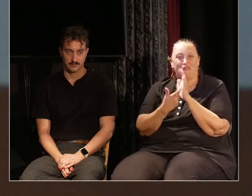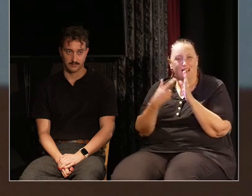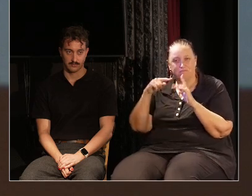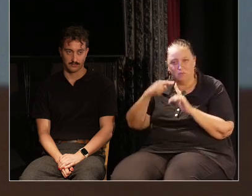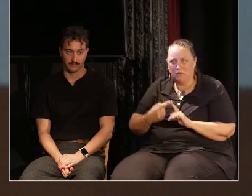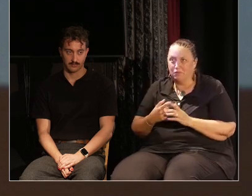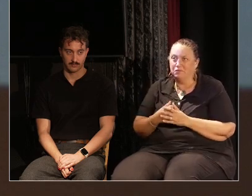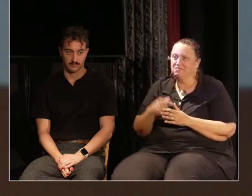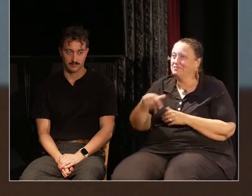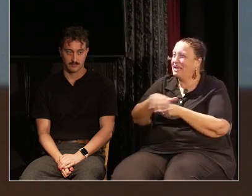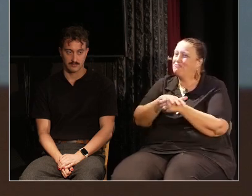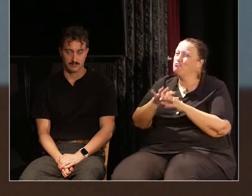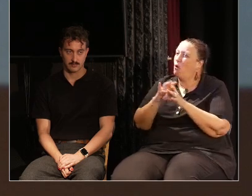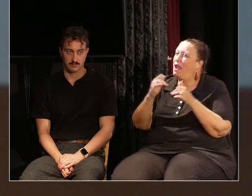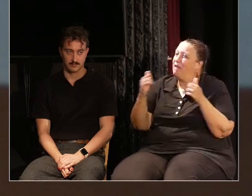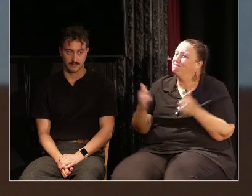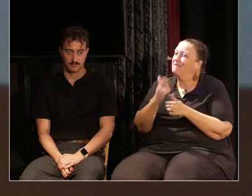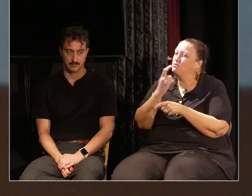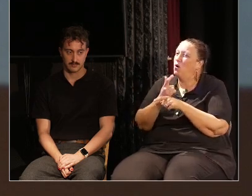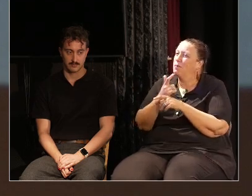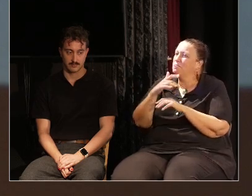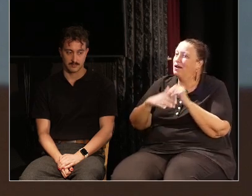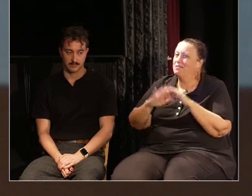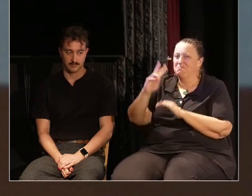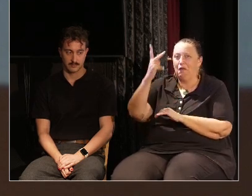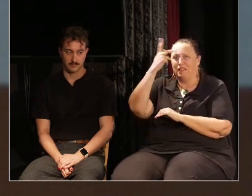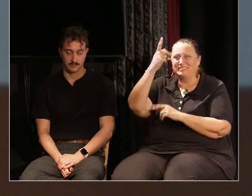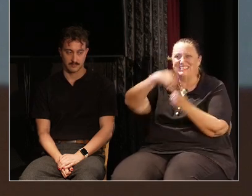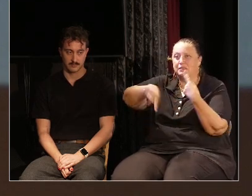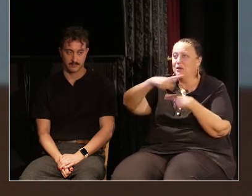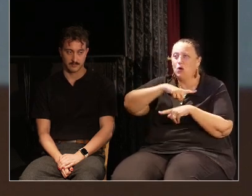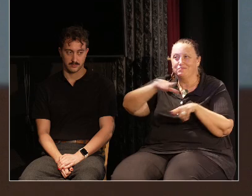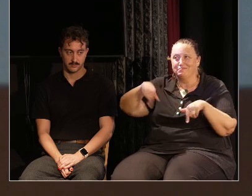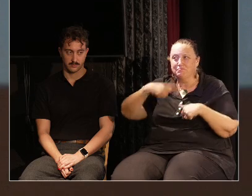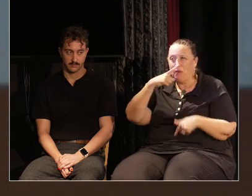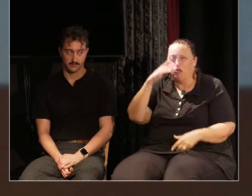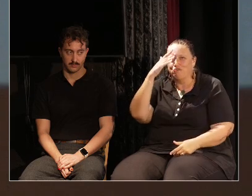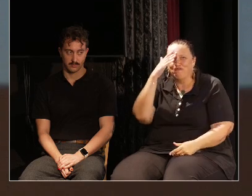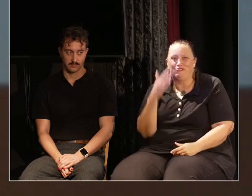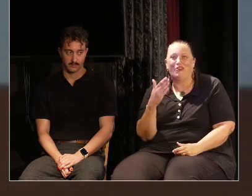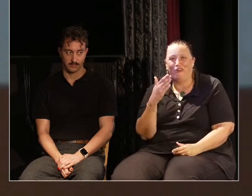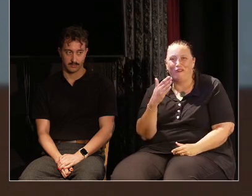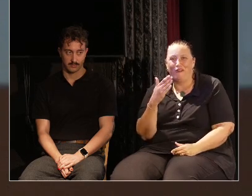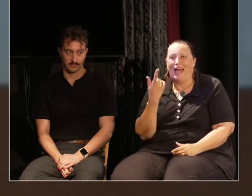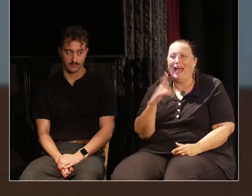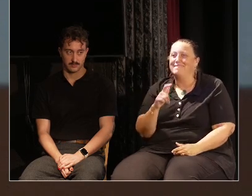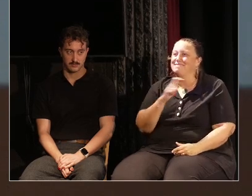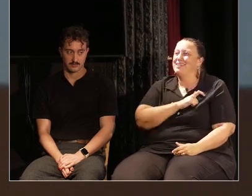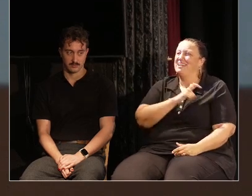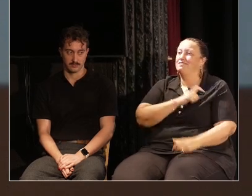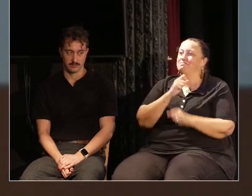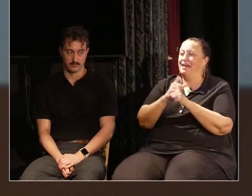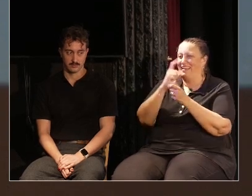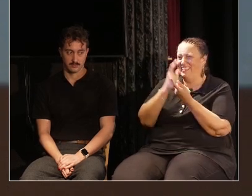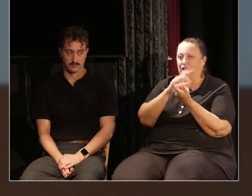that doesn't get talked about a lot in the political sphere, and I think that's because of a lack of knowledge and a fear of messing things up. And I